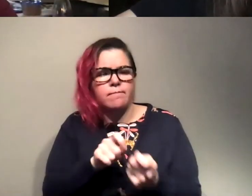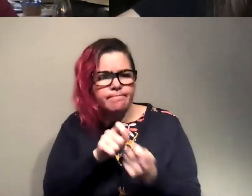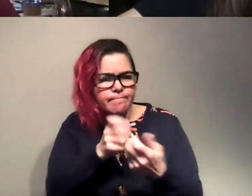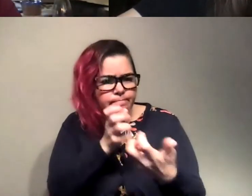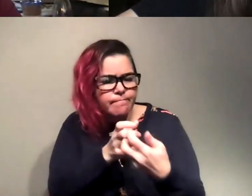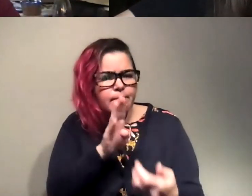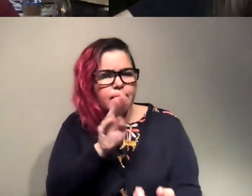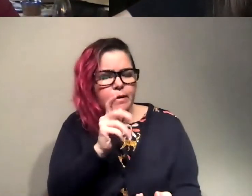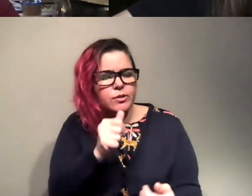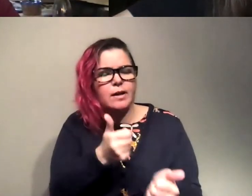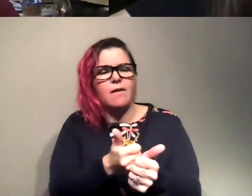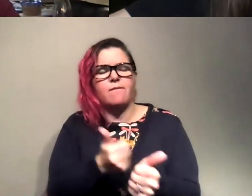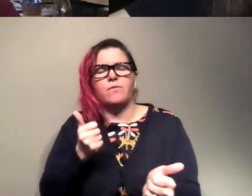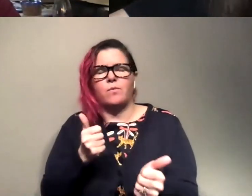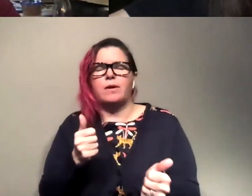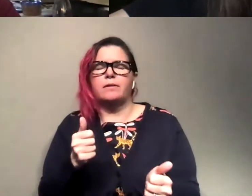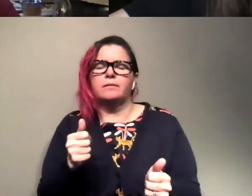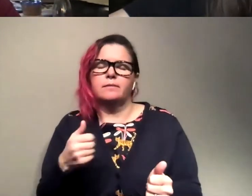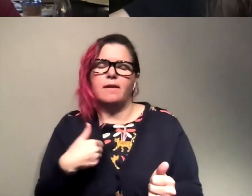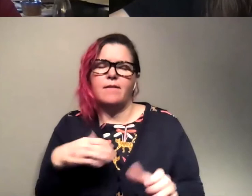to avoid those that have activity against